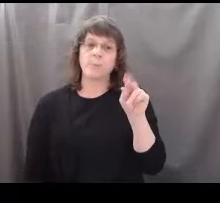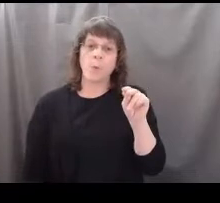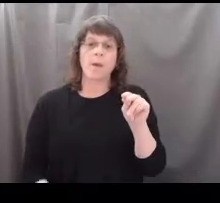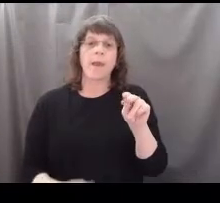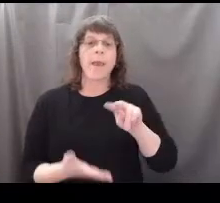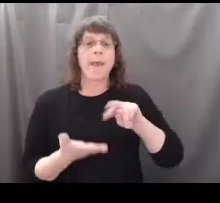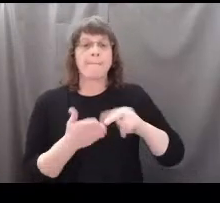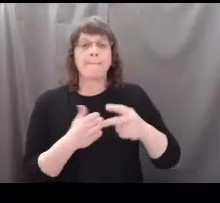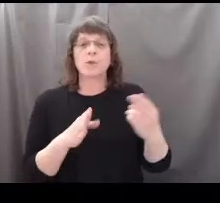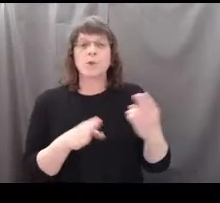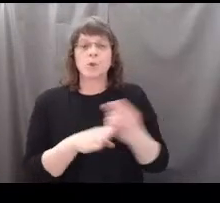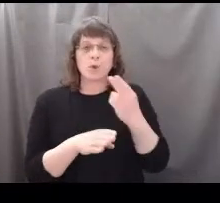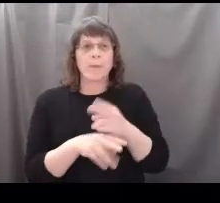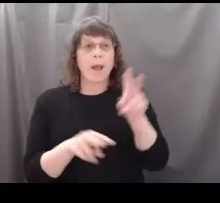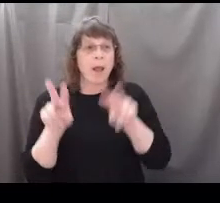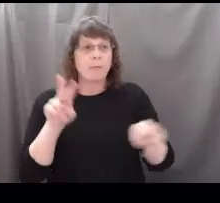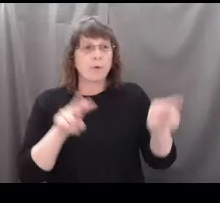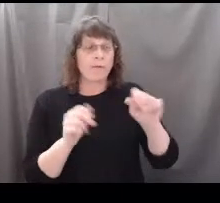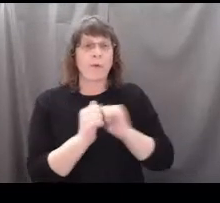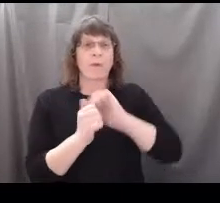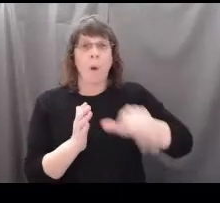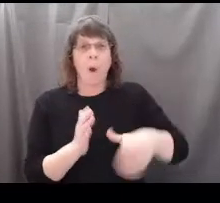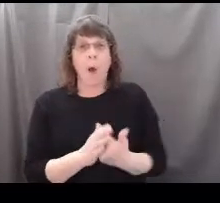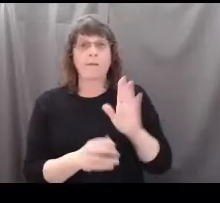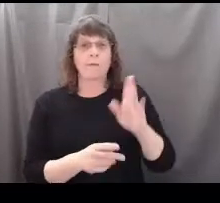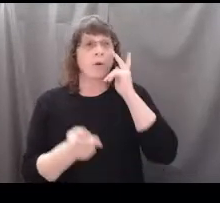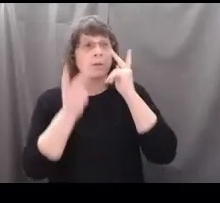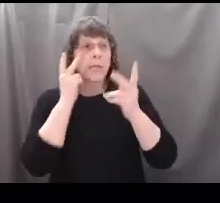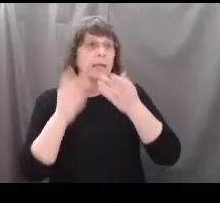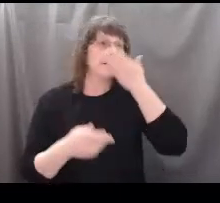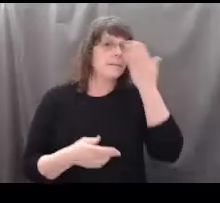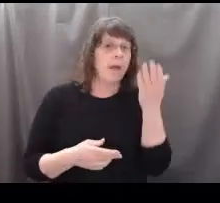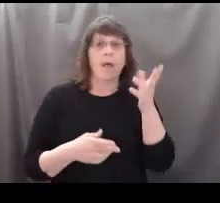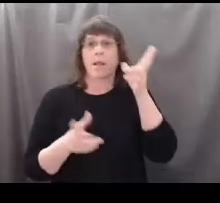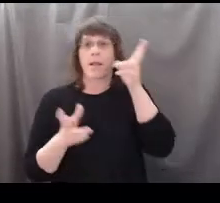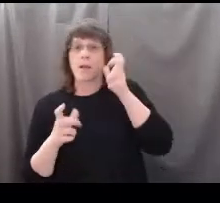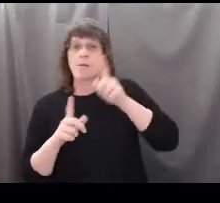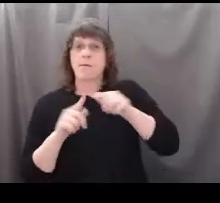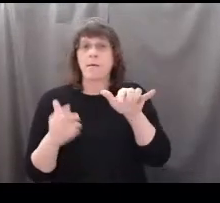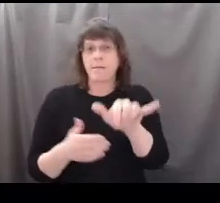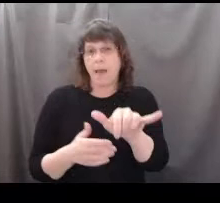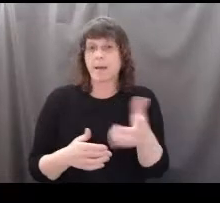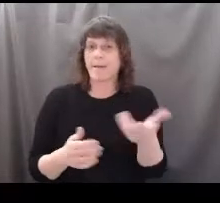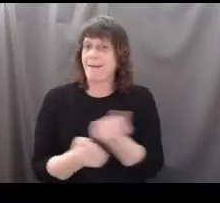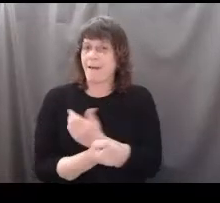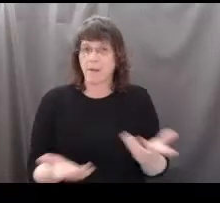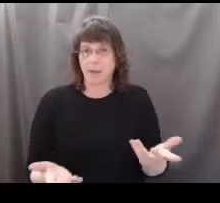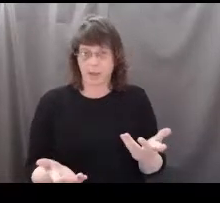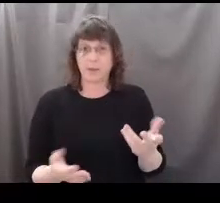You can be observing with all of your senses, and that's how we make kind